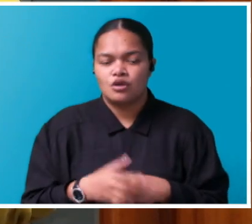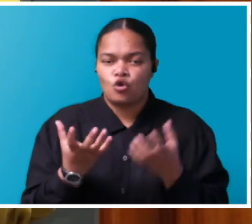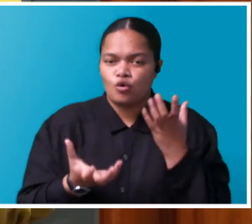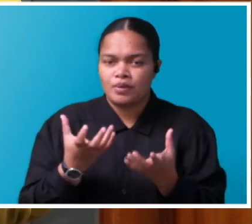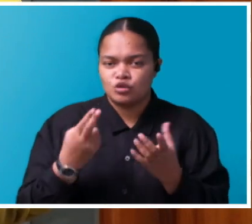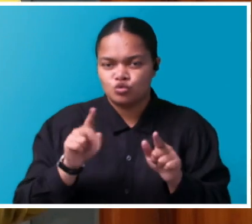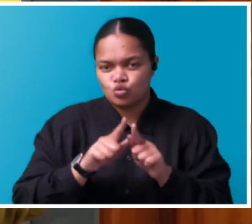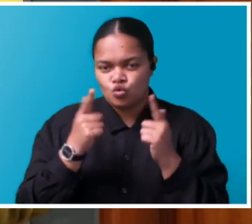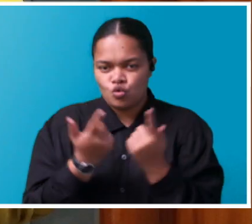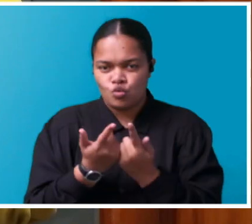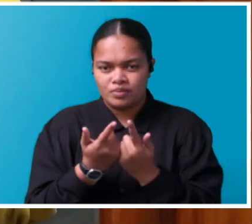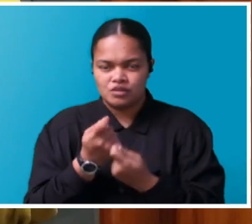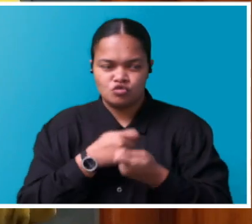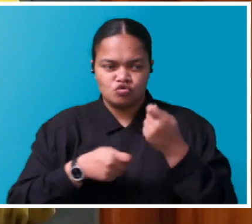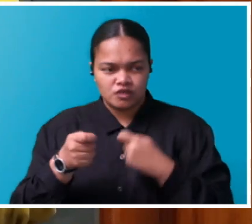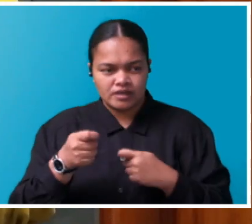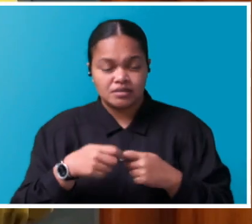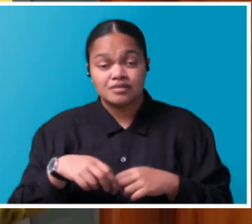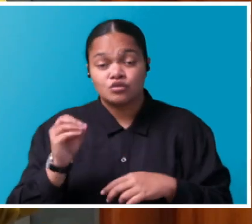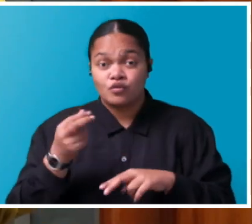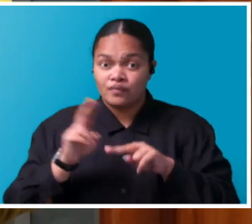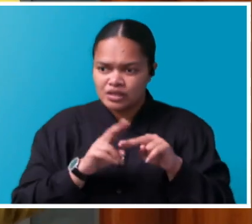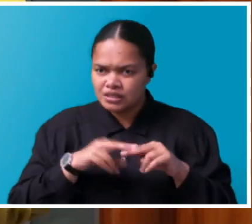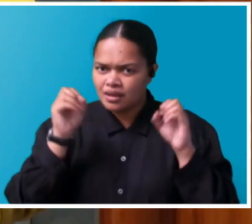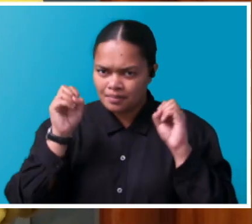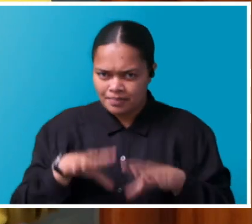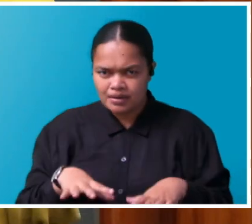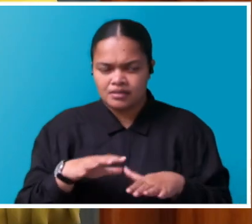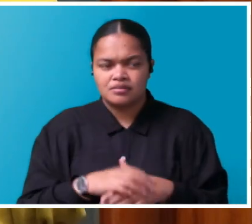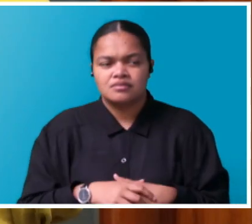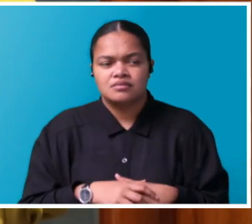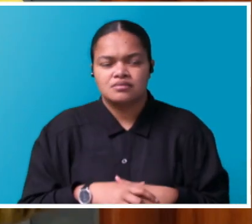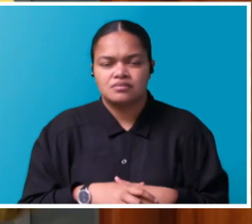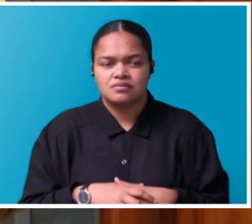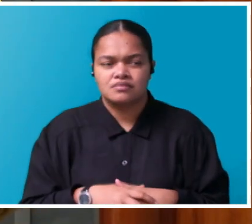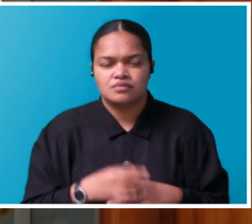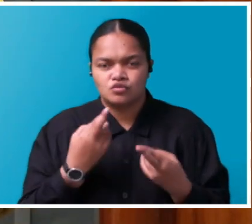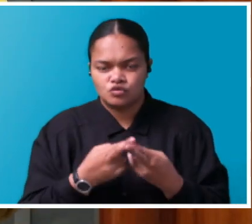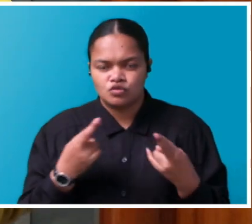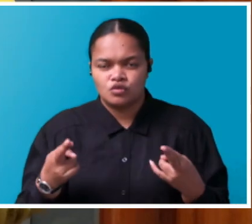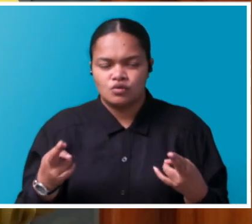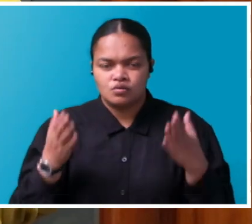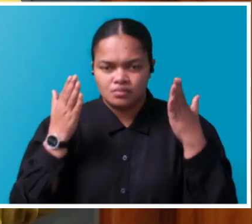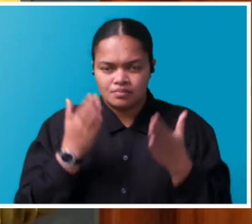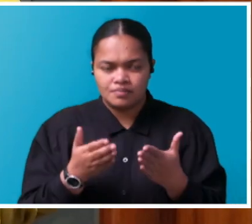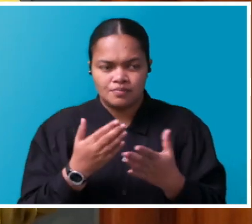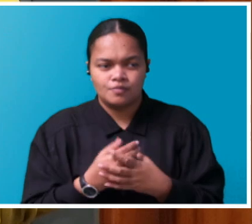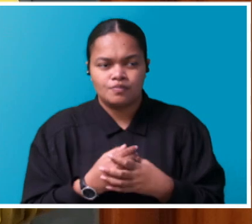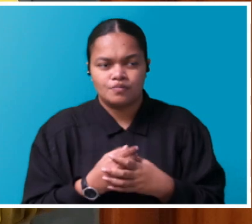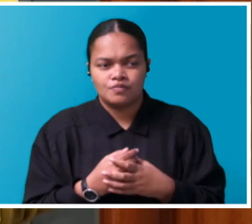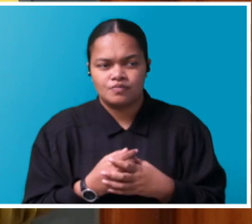global trends. Fiji is blessed with a sound forest carbon stock resource base from